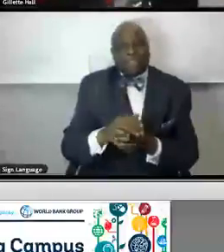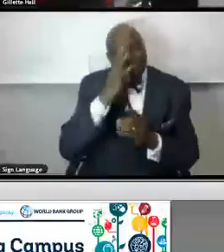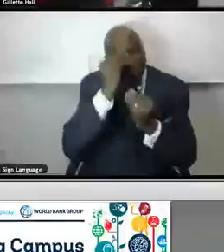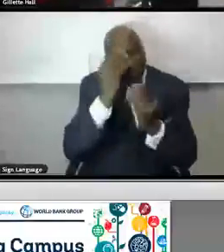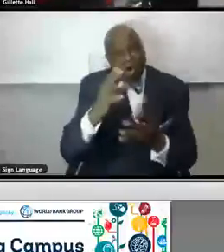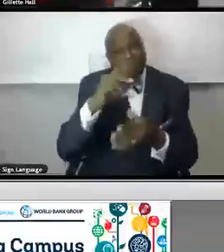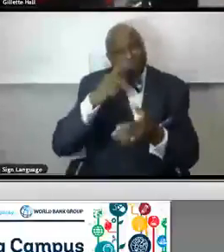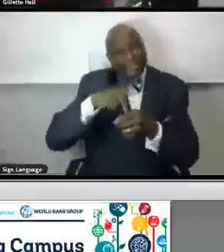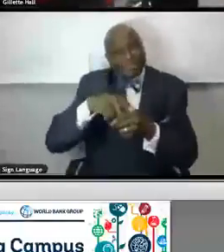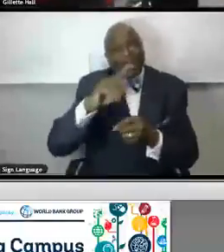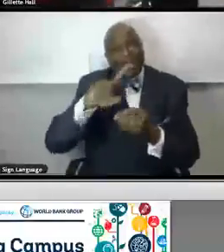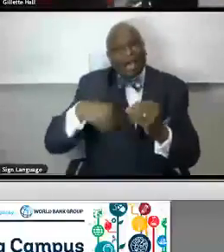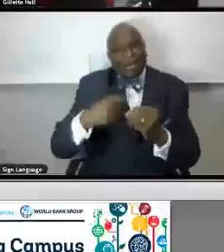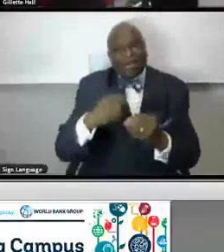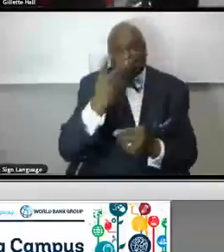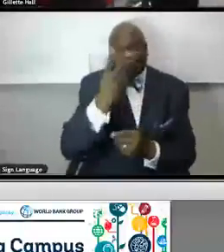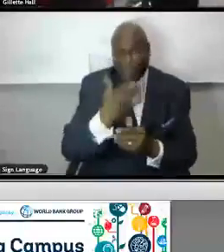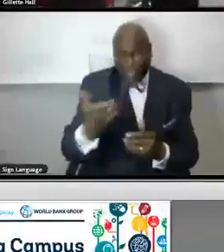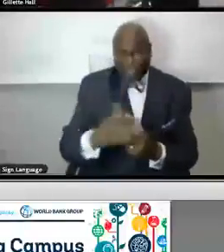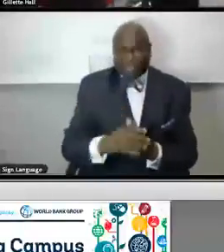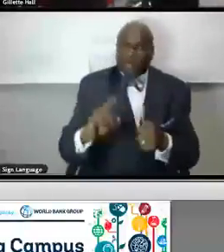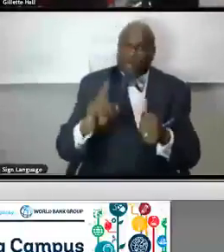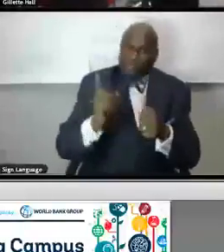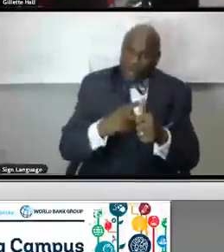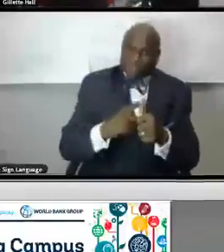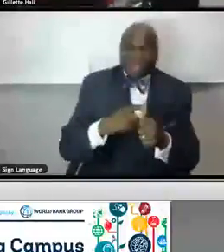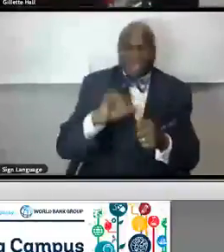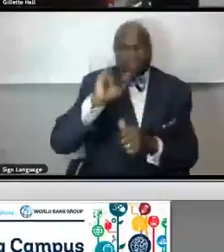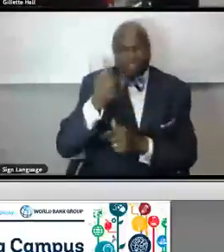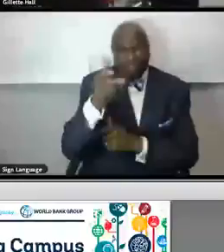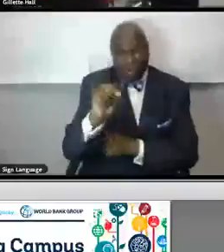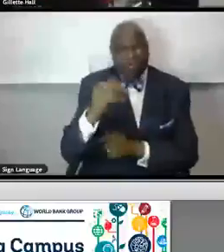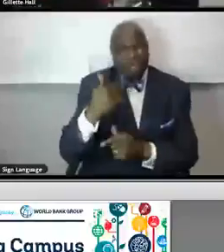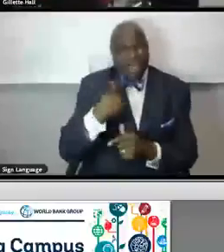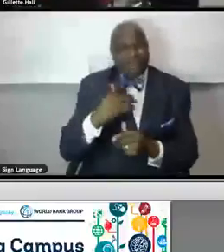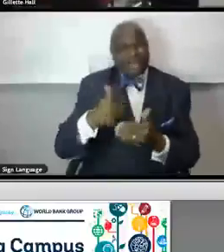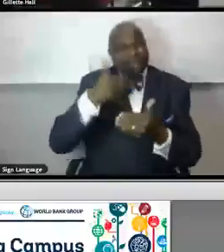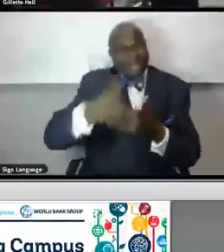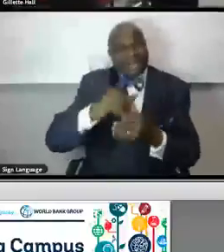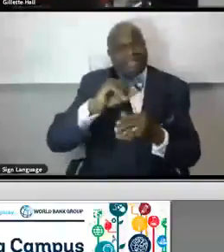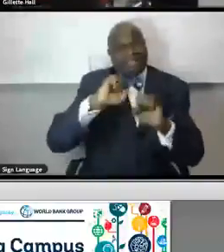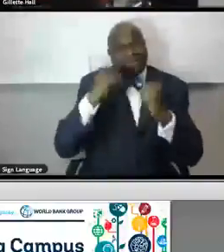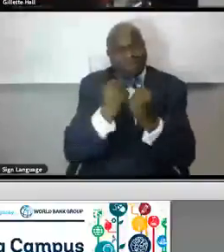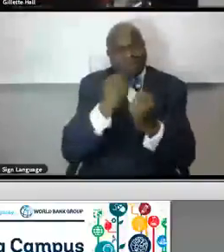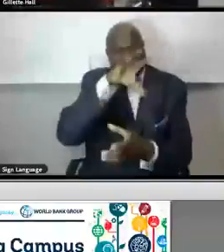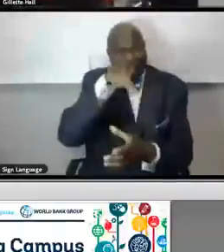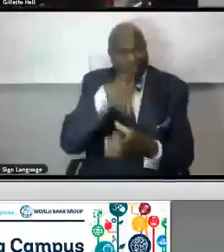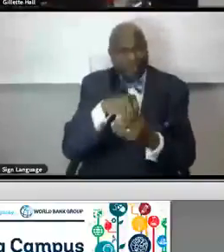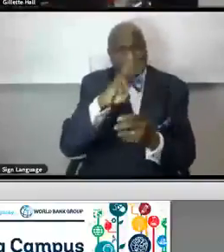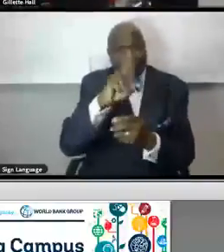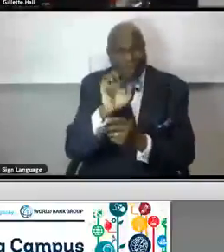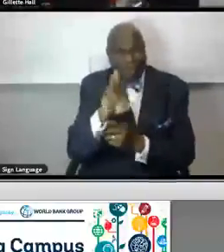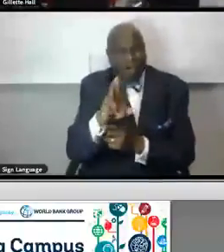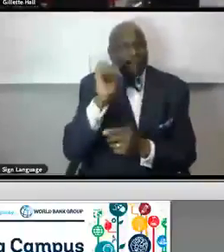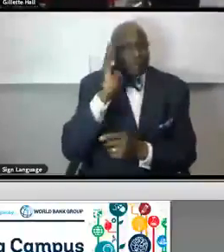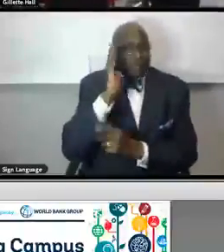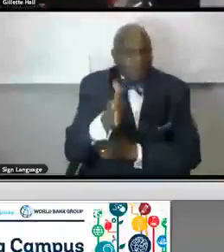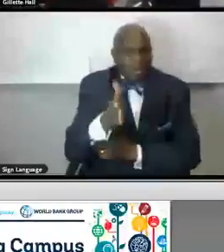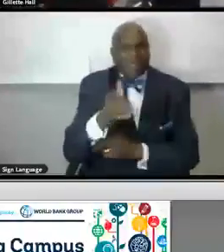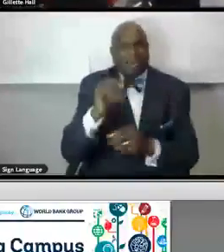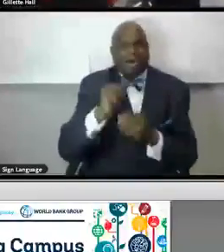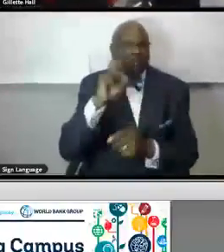the participants about two things. One, that in January we will have our next social inclusion webinar, which is going to be